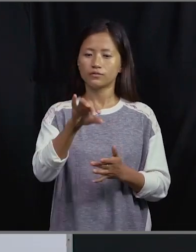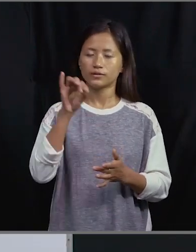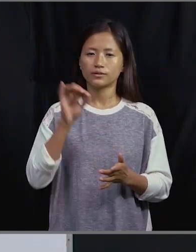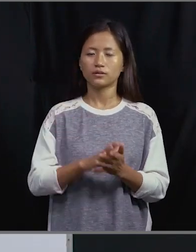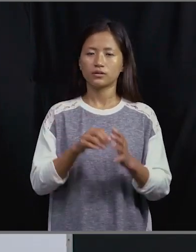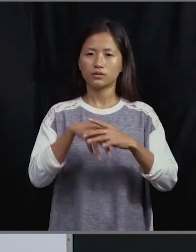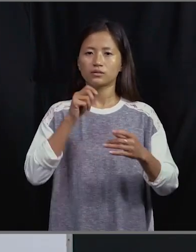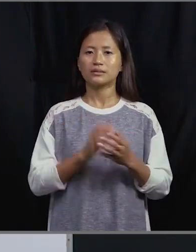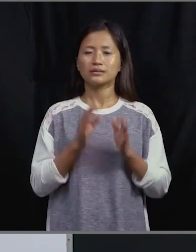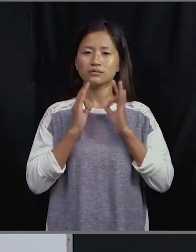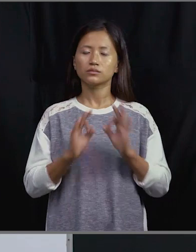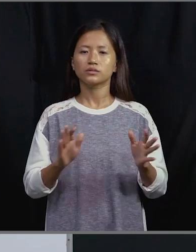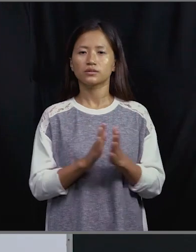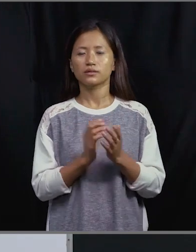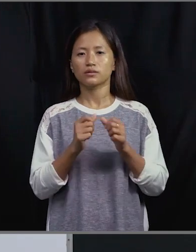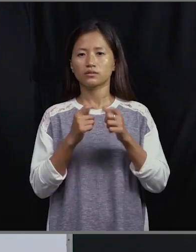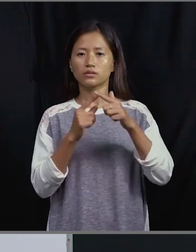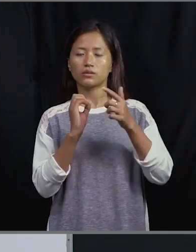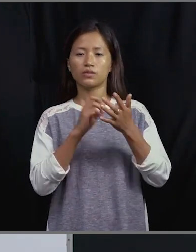the simplest atomic ratio.